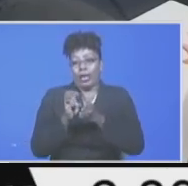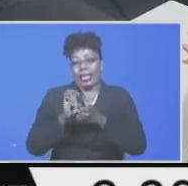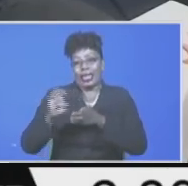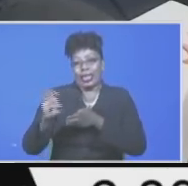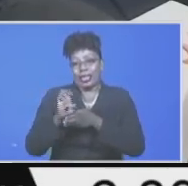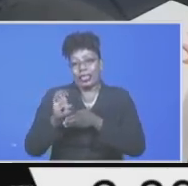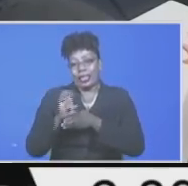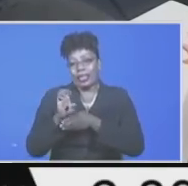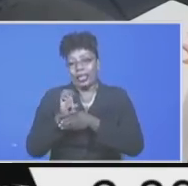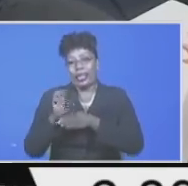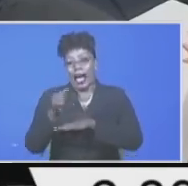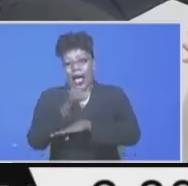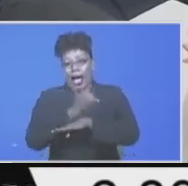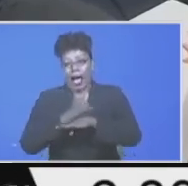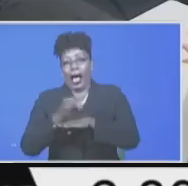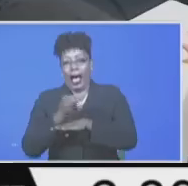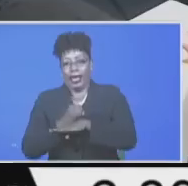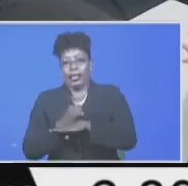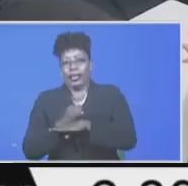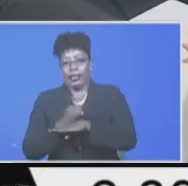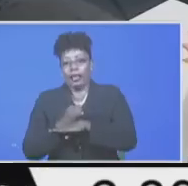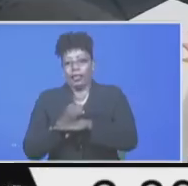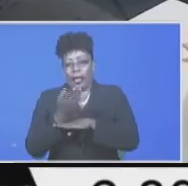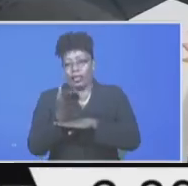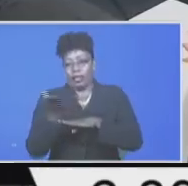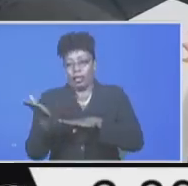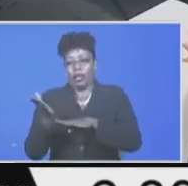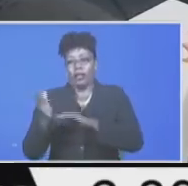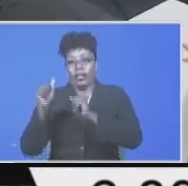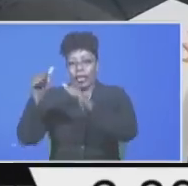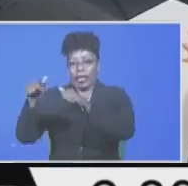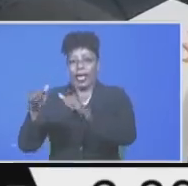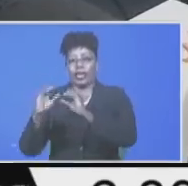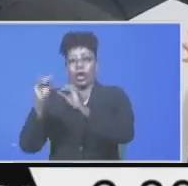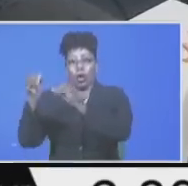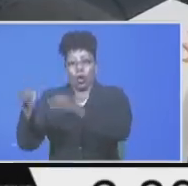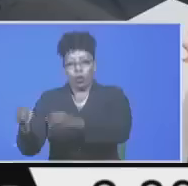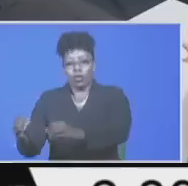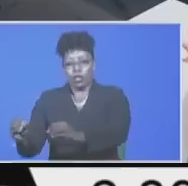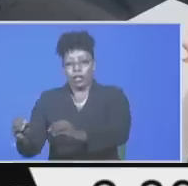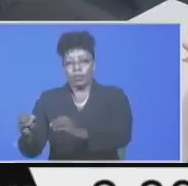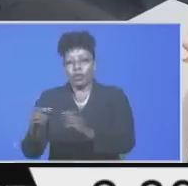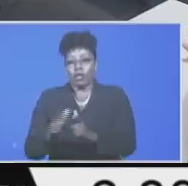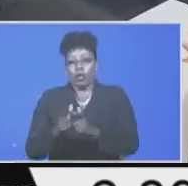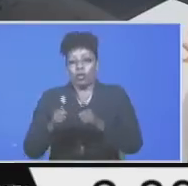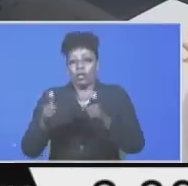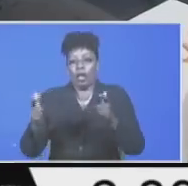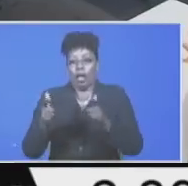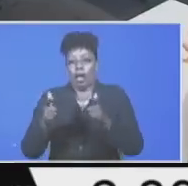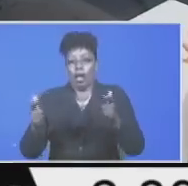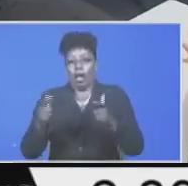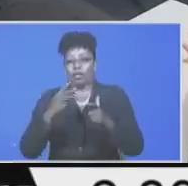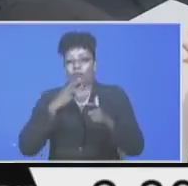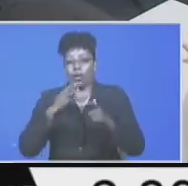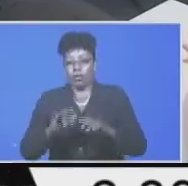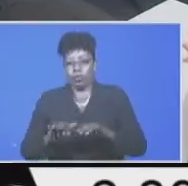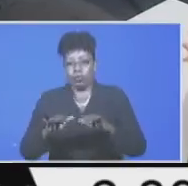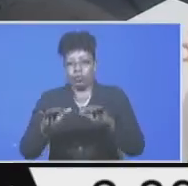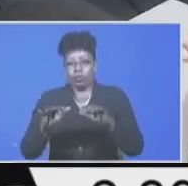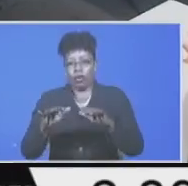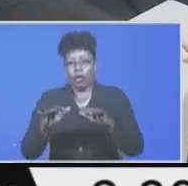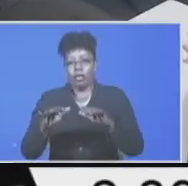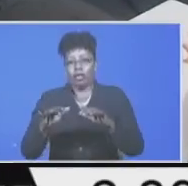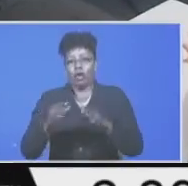of the Bahamas, which are exposed to the Atlantic Ocean, and hence these large swells will be a major